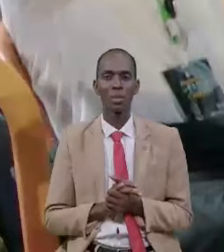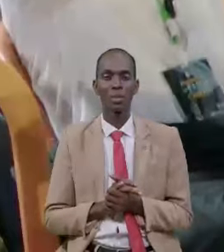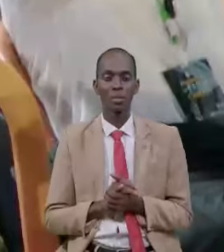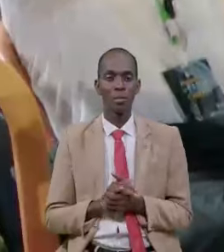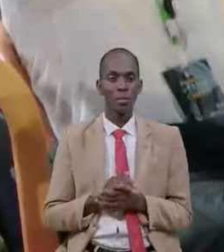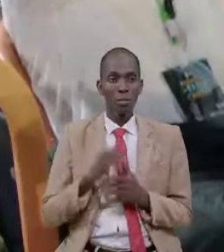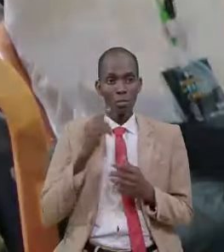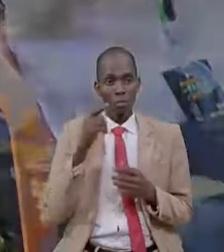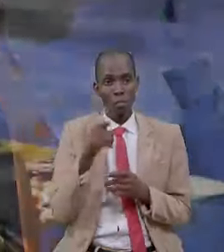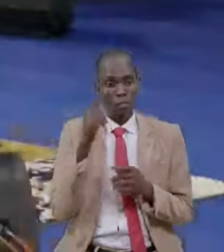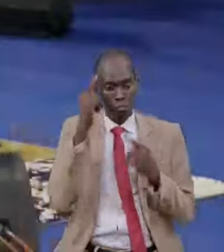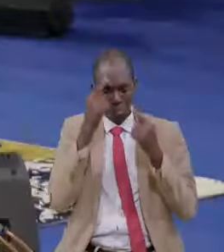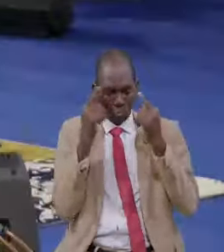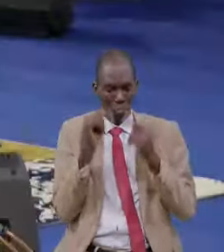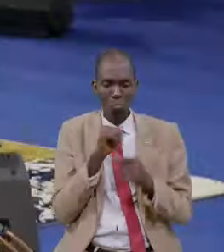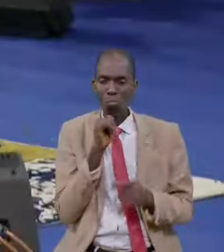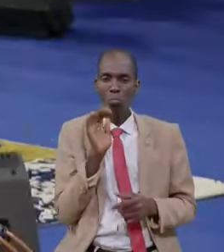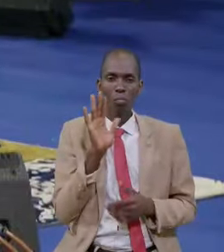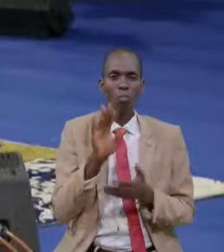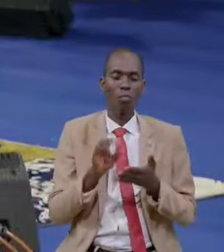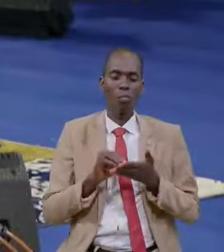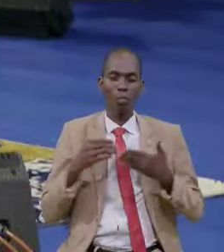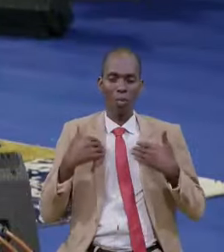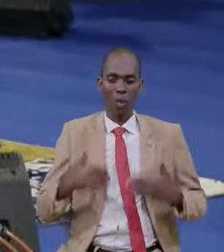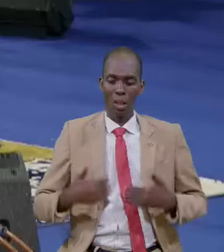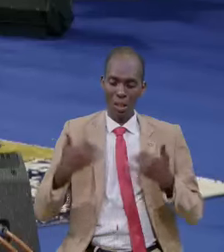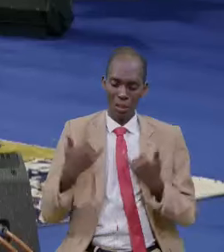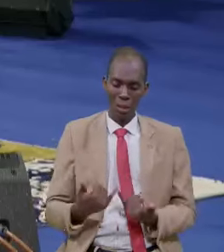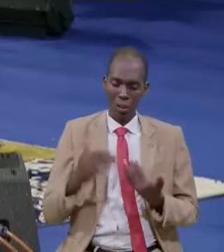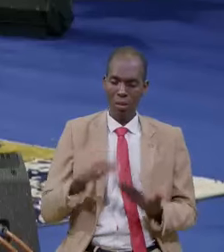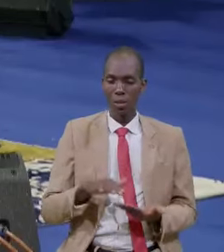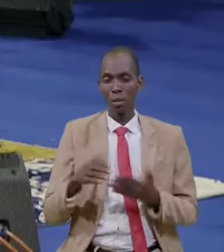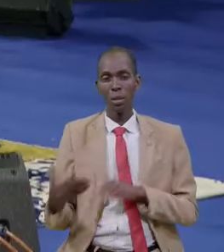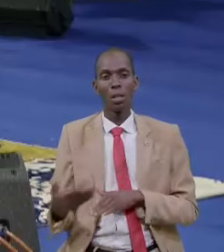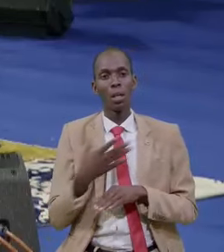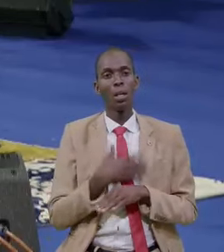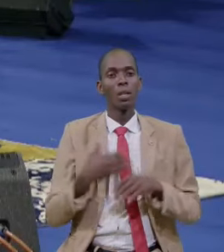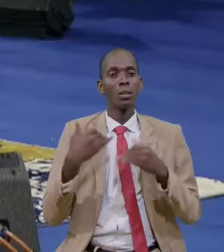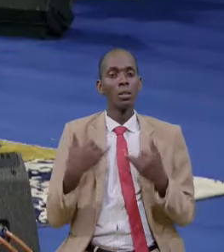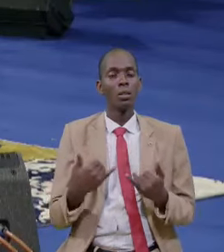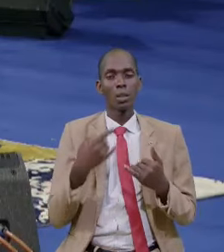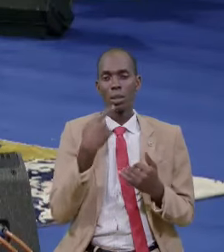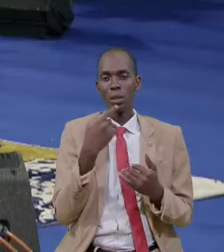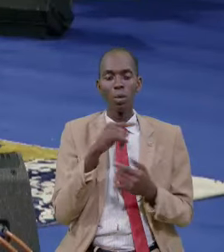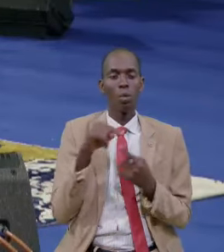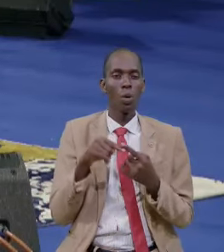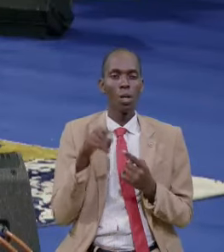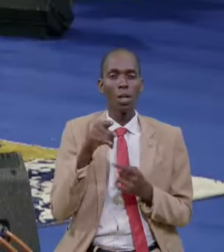his body now dead. And then it says, when he was